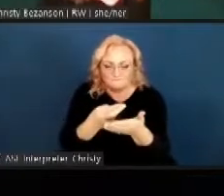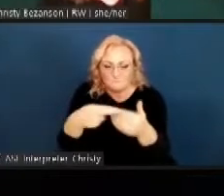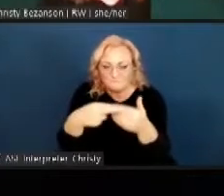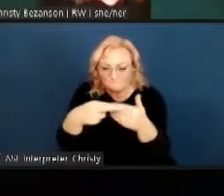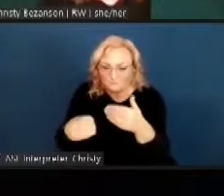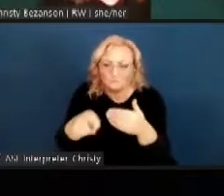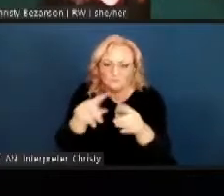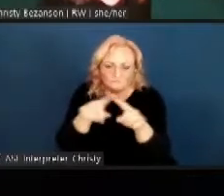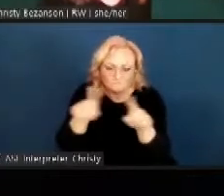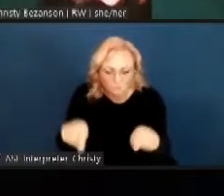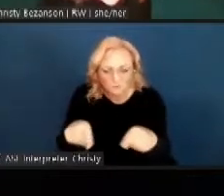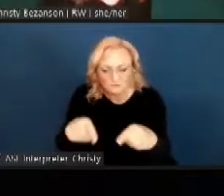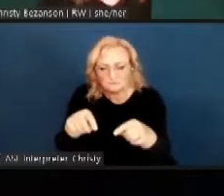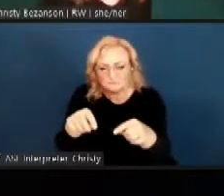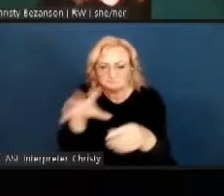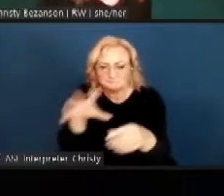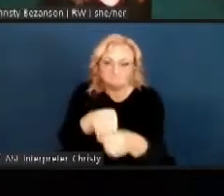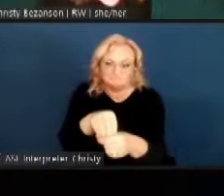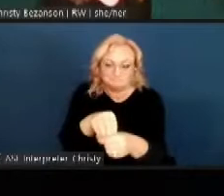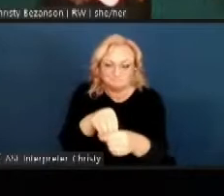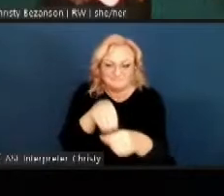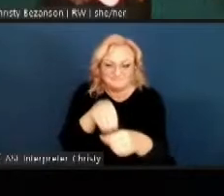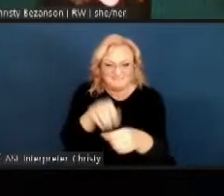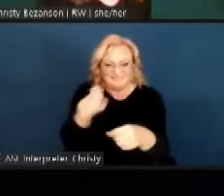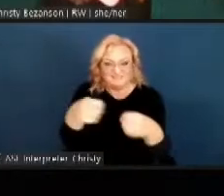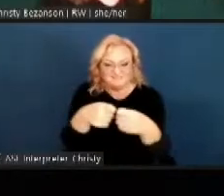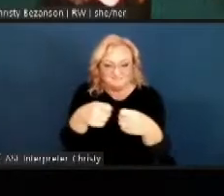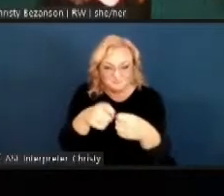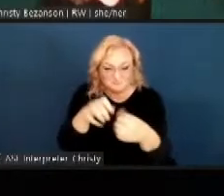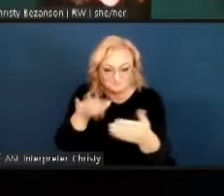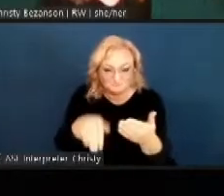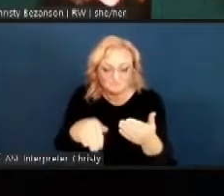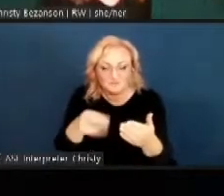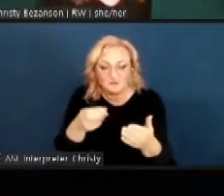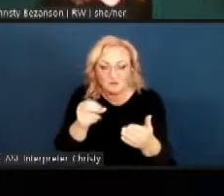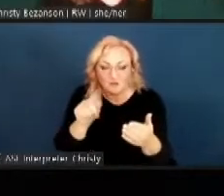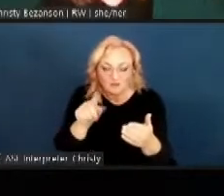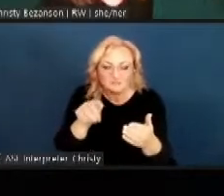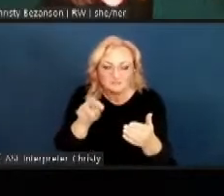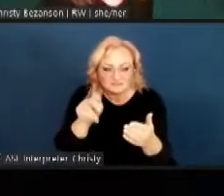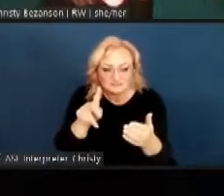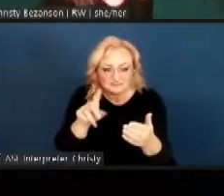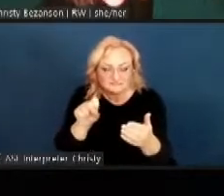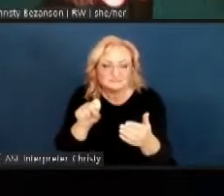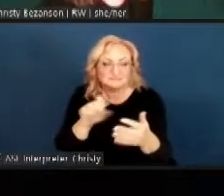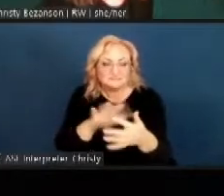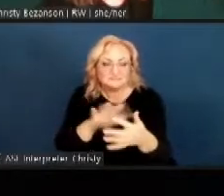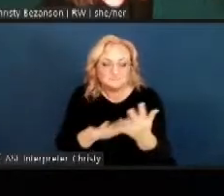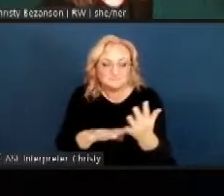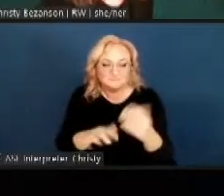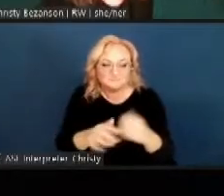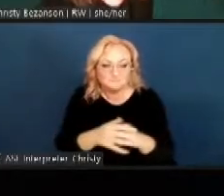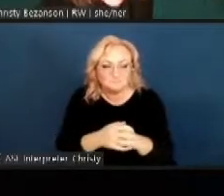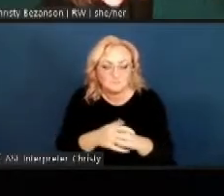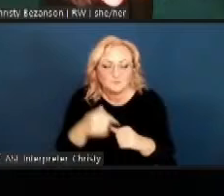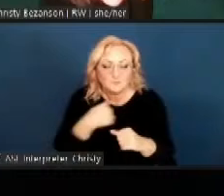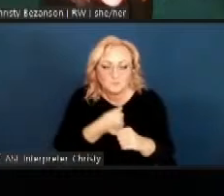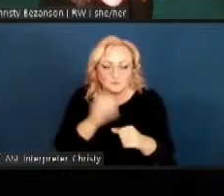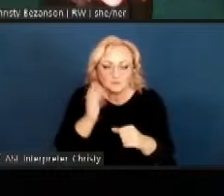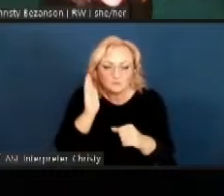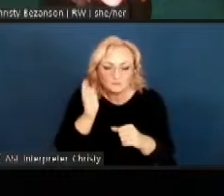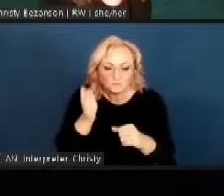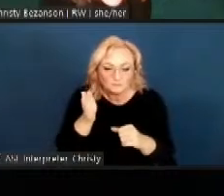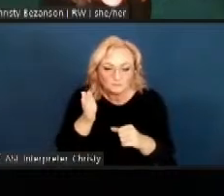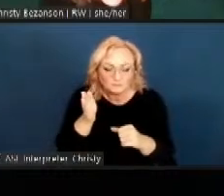referral documents embedded in it, that has hot links to connect people to programs. We're going to start